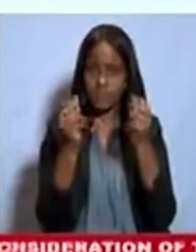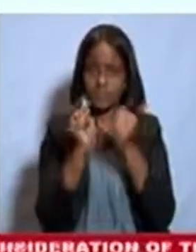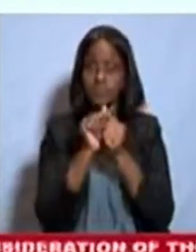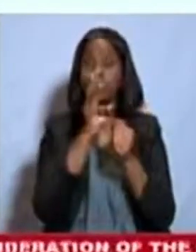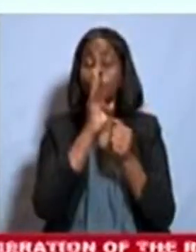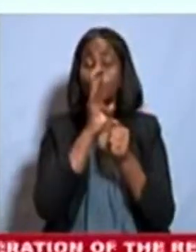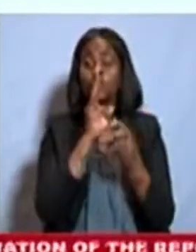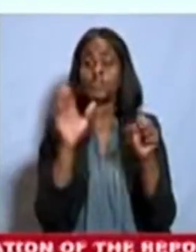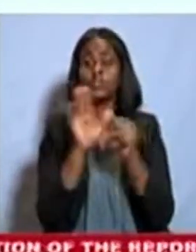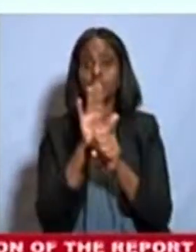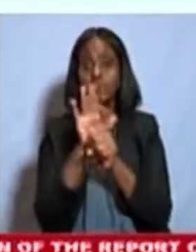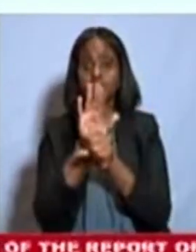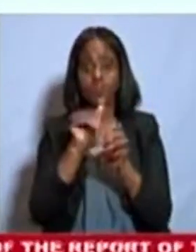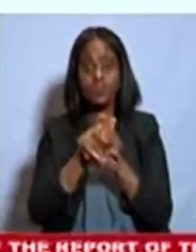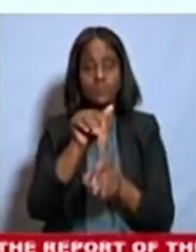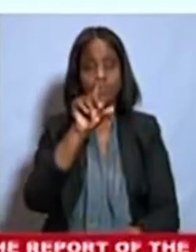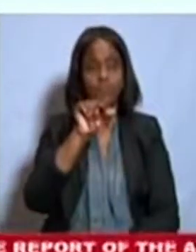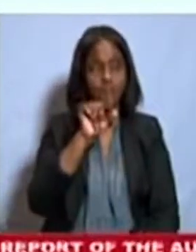floods. In